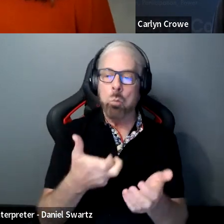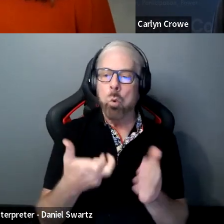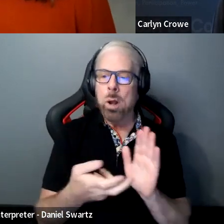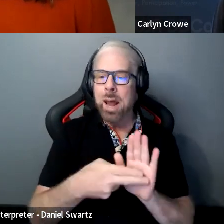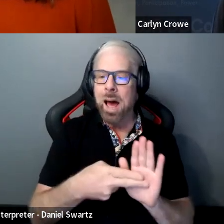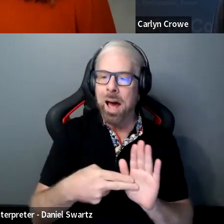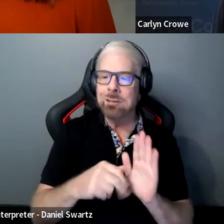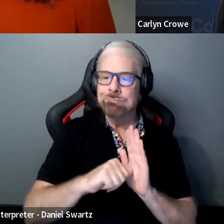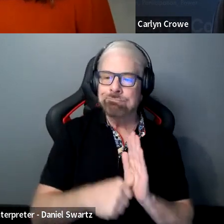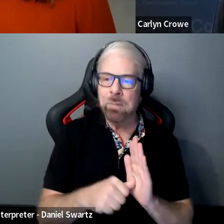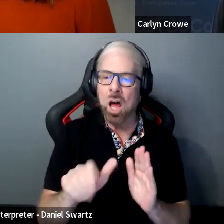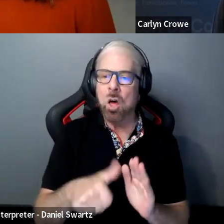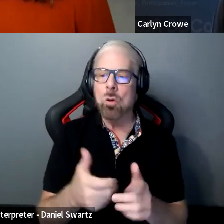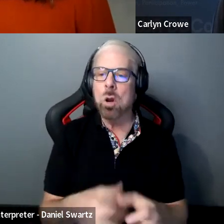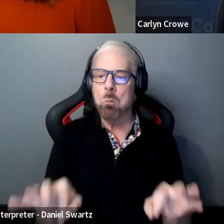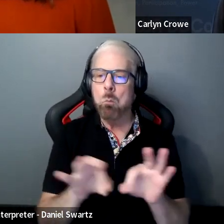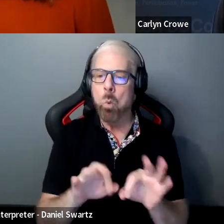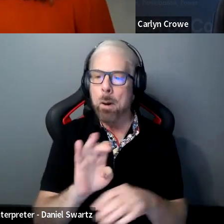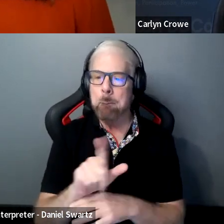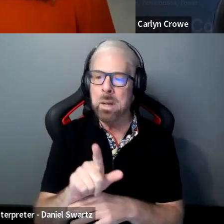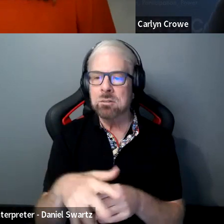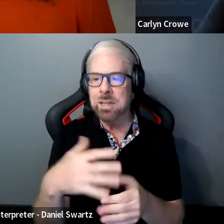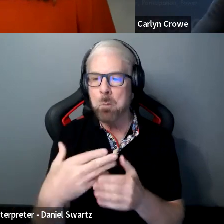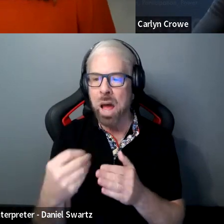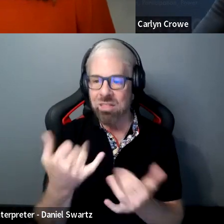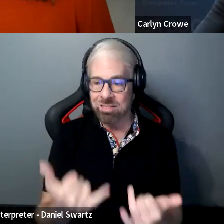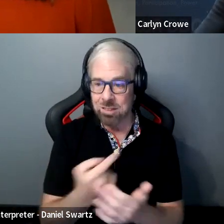couple other good bills that have come out this week